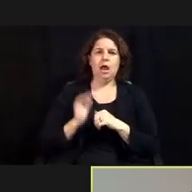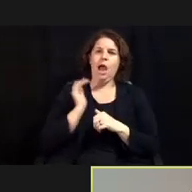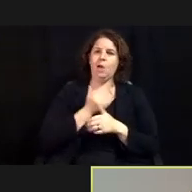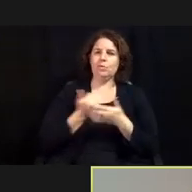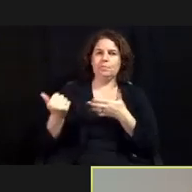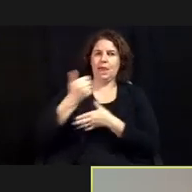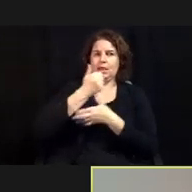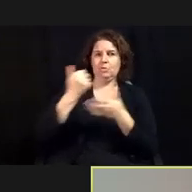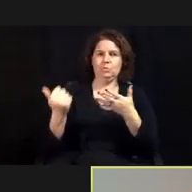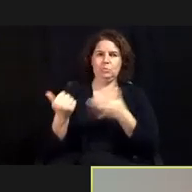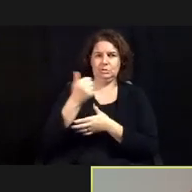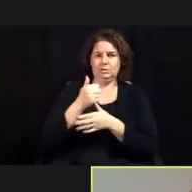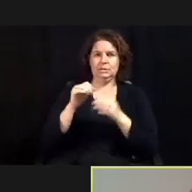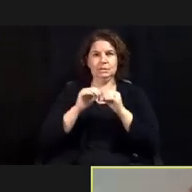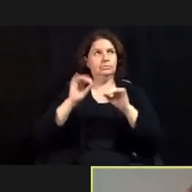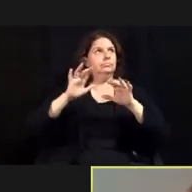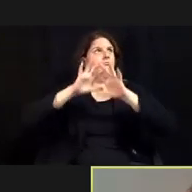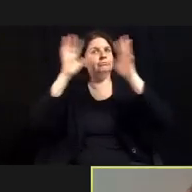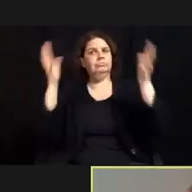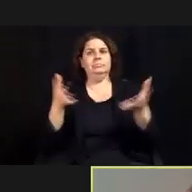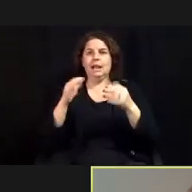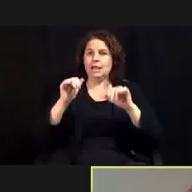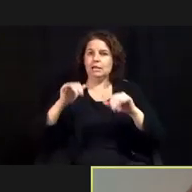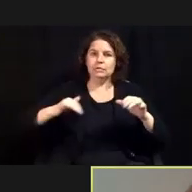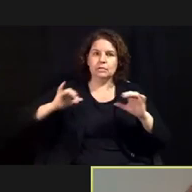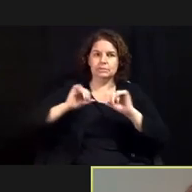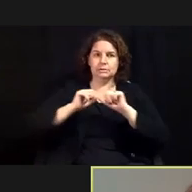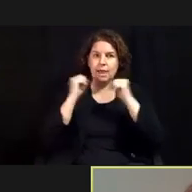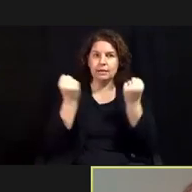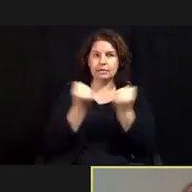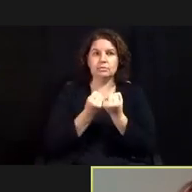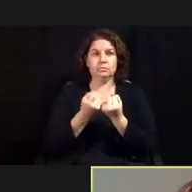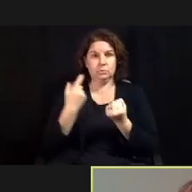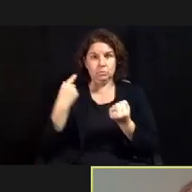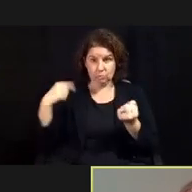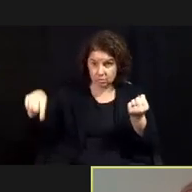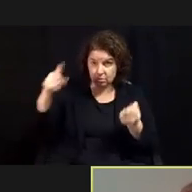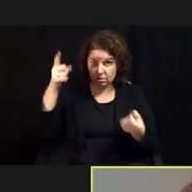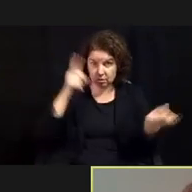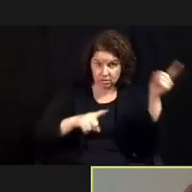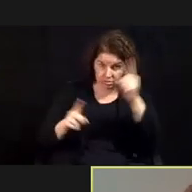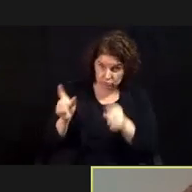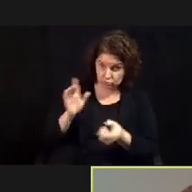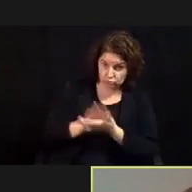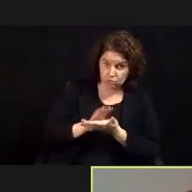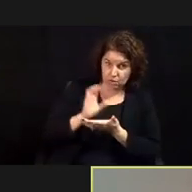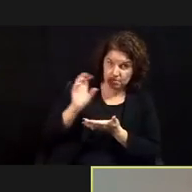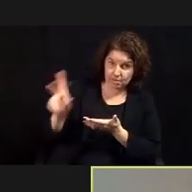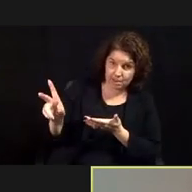think we all recognize that if we can get kids back into school, that's important to do early if we can.